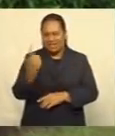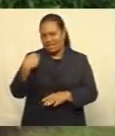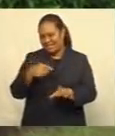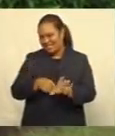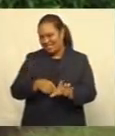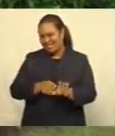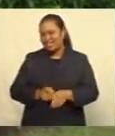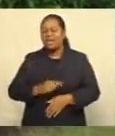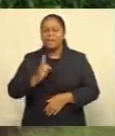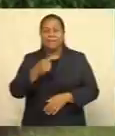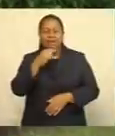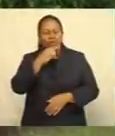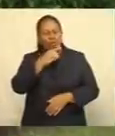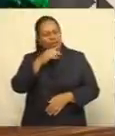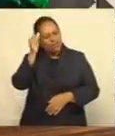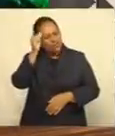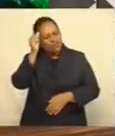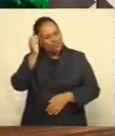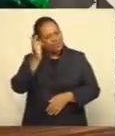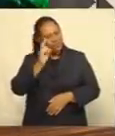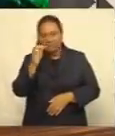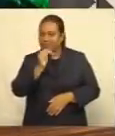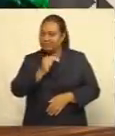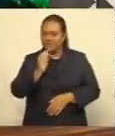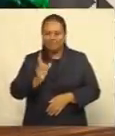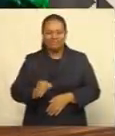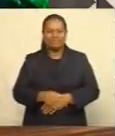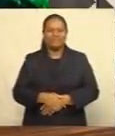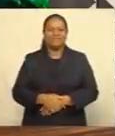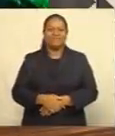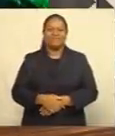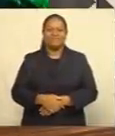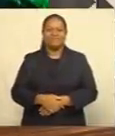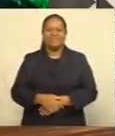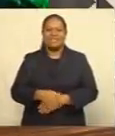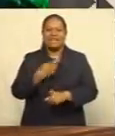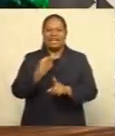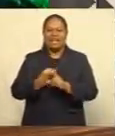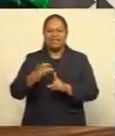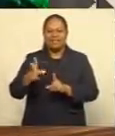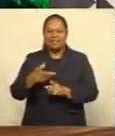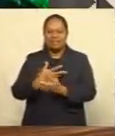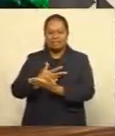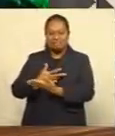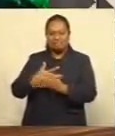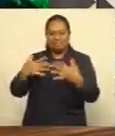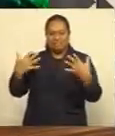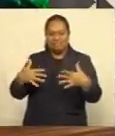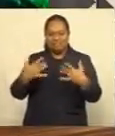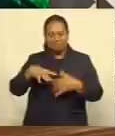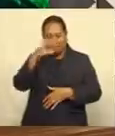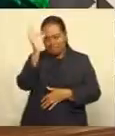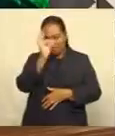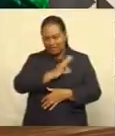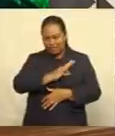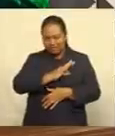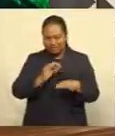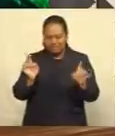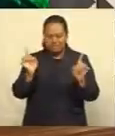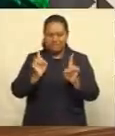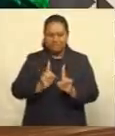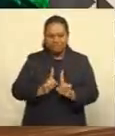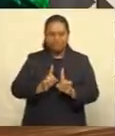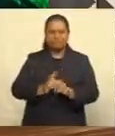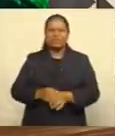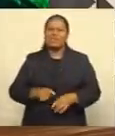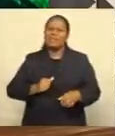The boys still know what to do. They know their jobs. The KVT Silktails Rugby League team believes they're edging closer to their best